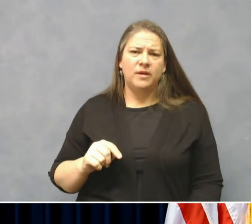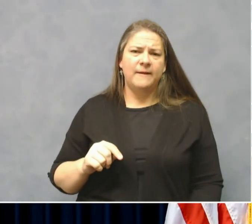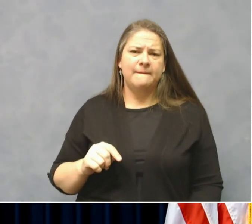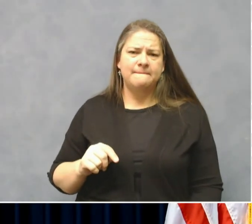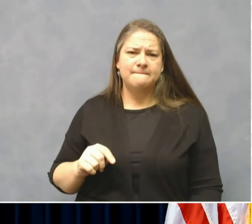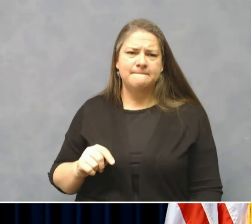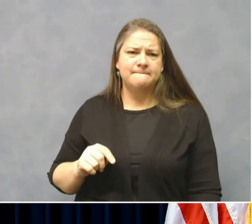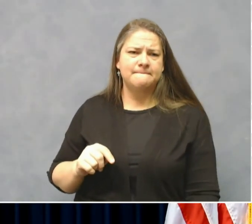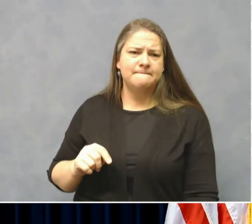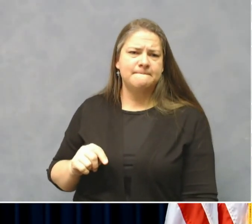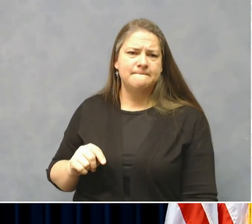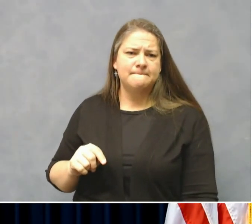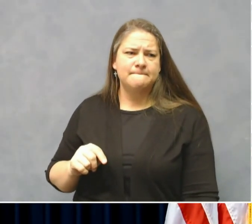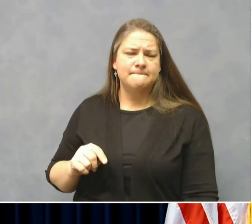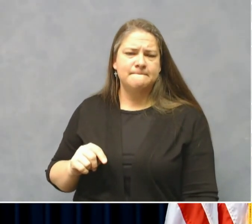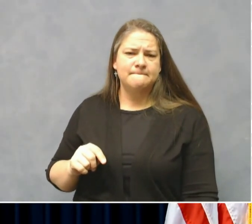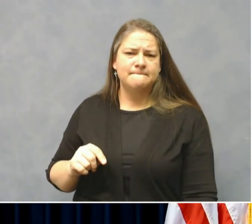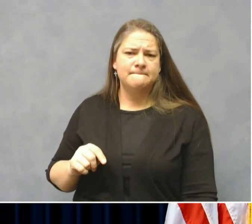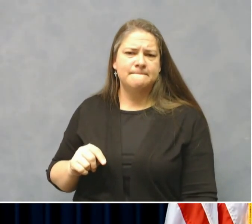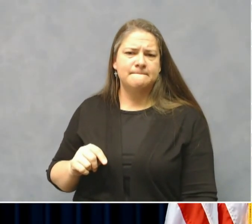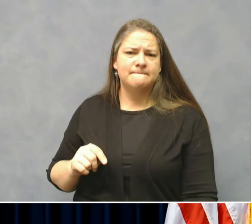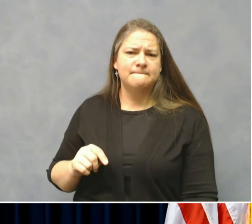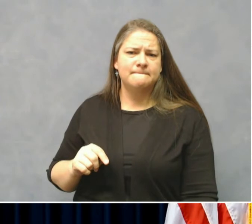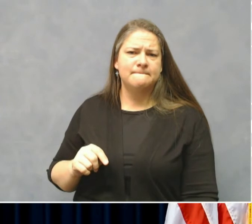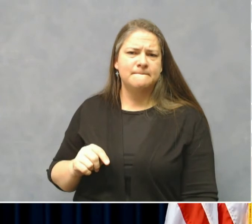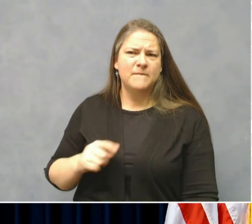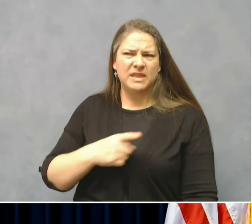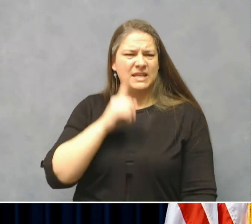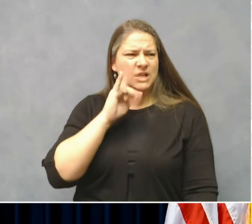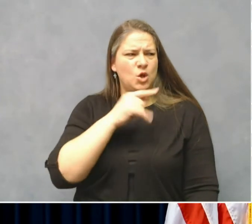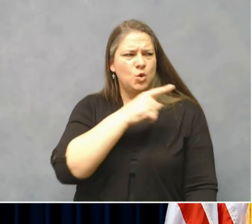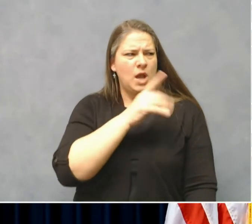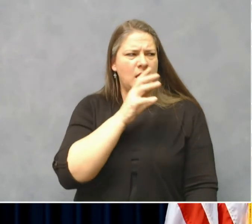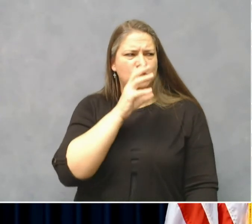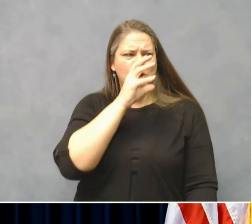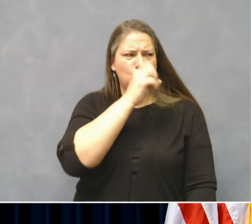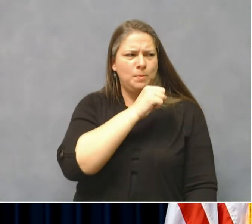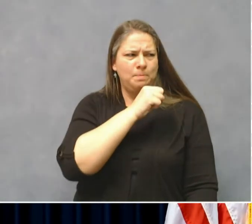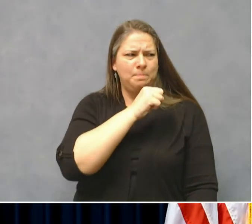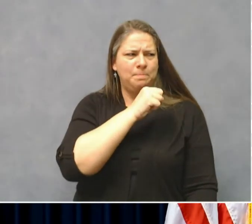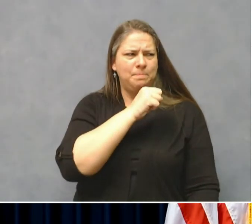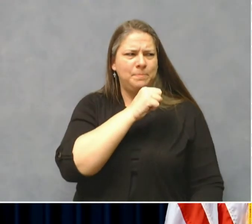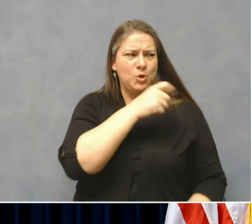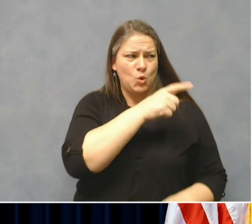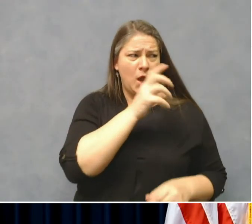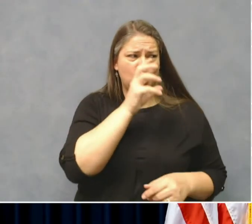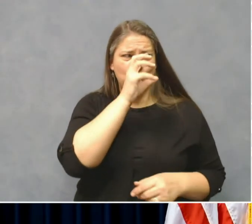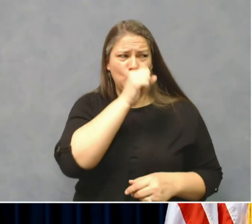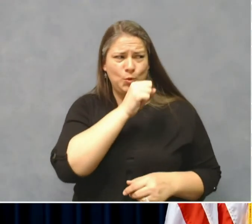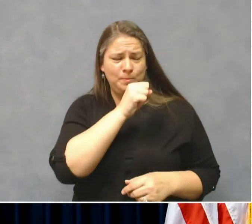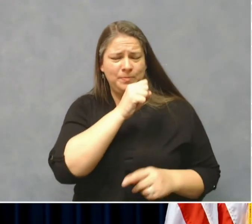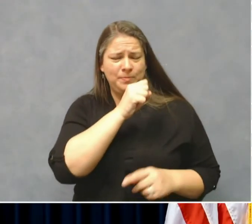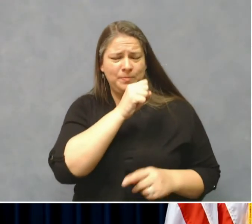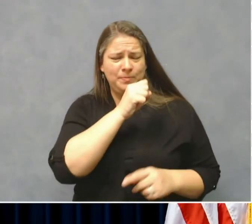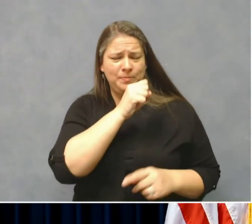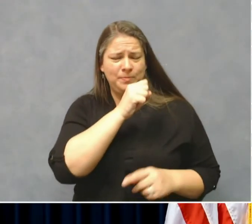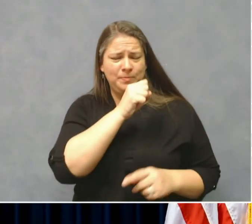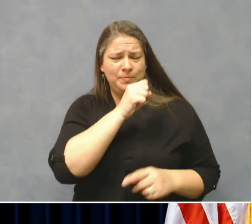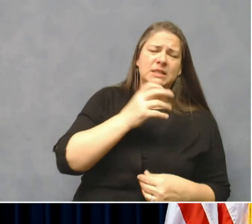Well, Chris, that sounded like an assumption followed by a judgment followed by a question. But let me try to answer it